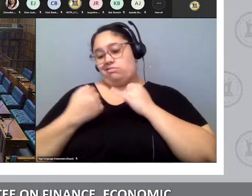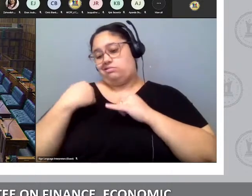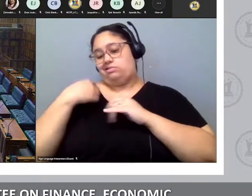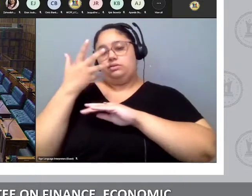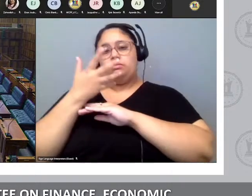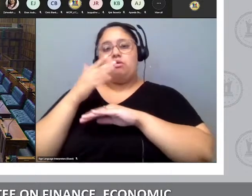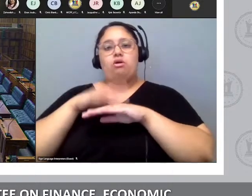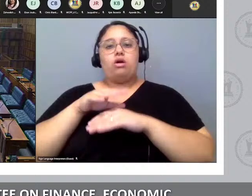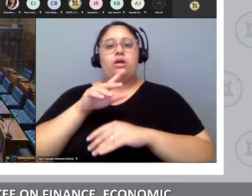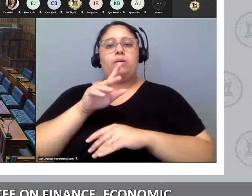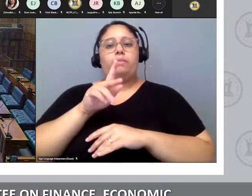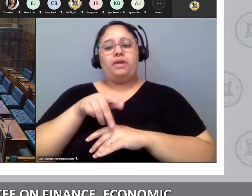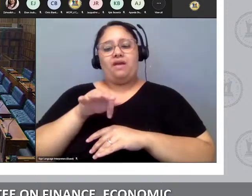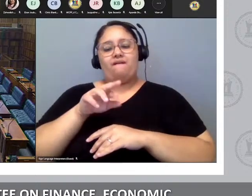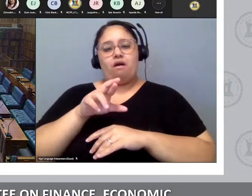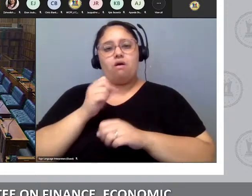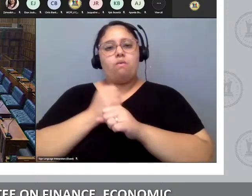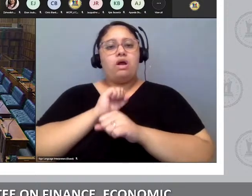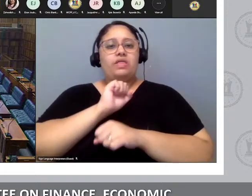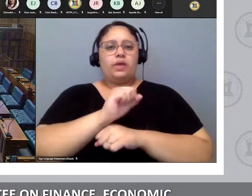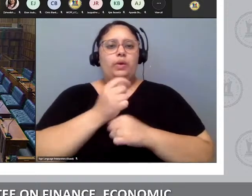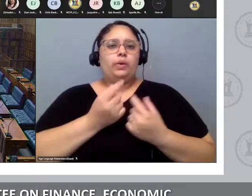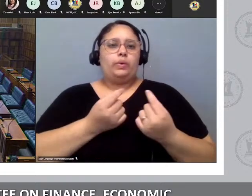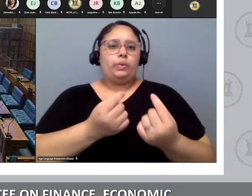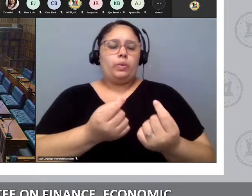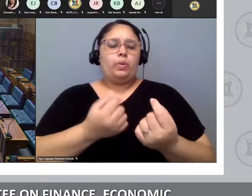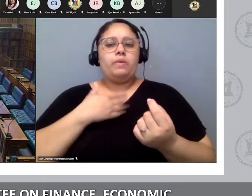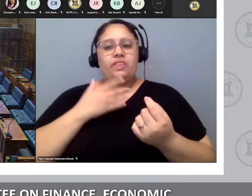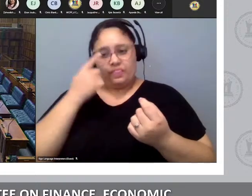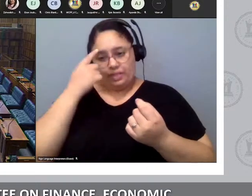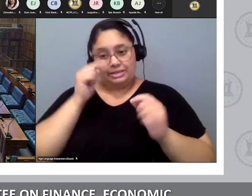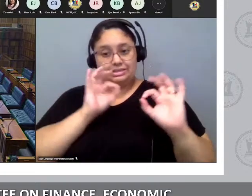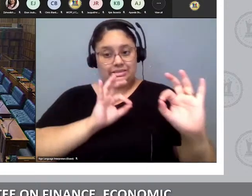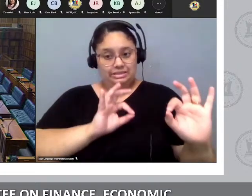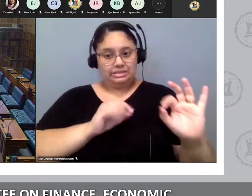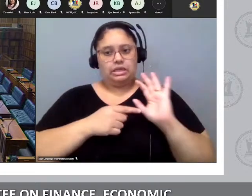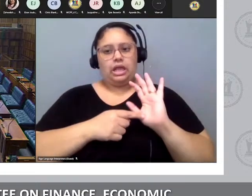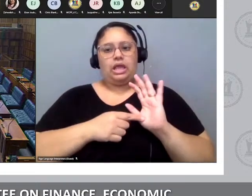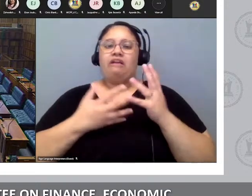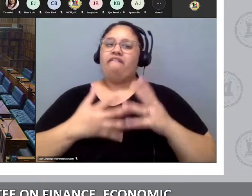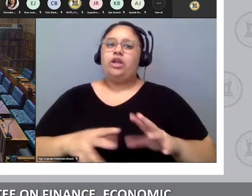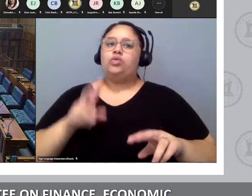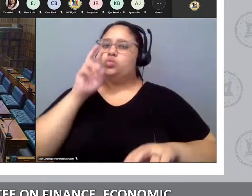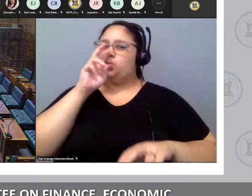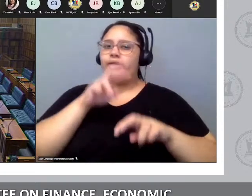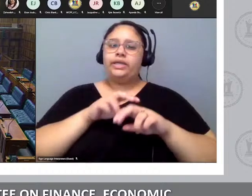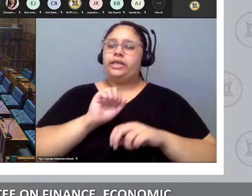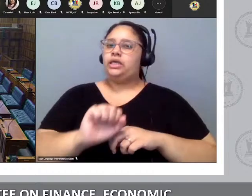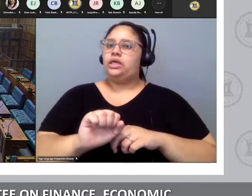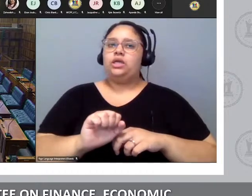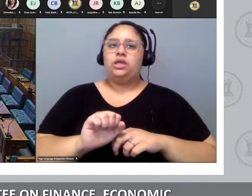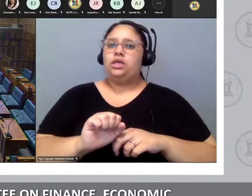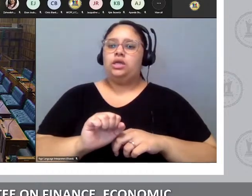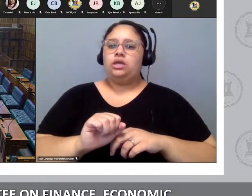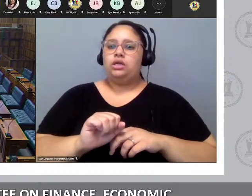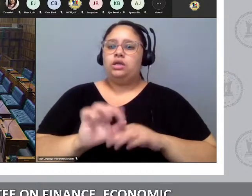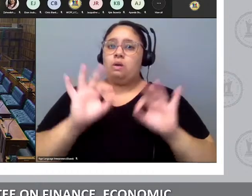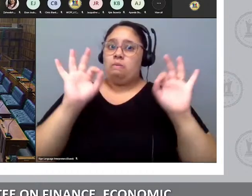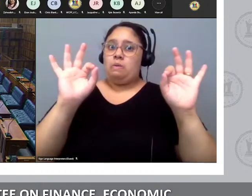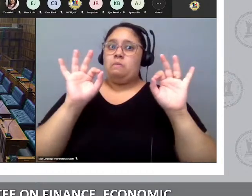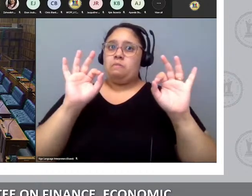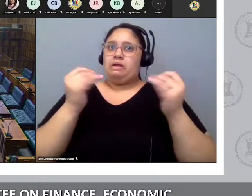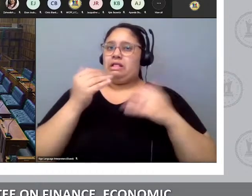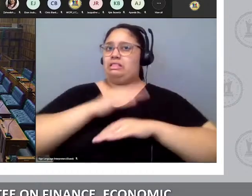TFR and the work that they are doing which I think as it's indicated it is not necessarily at the ideal